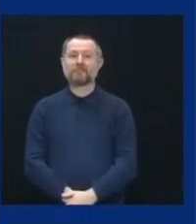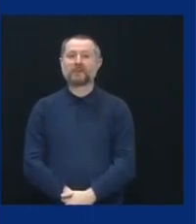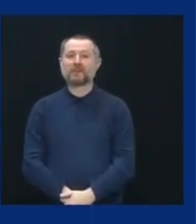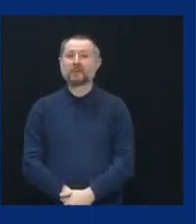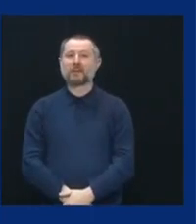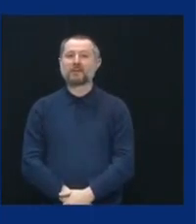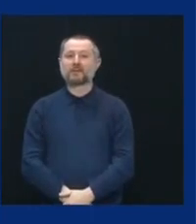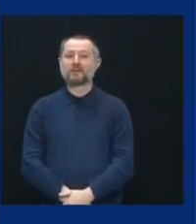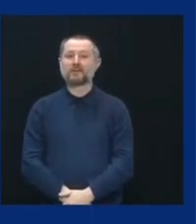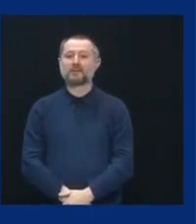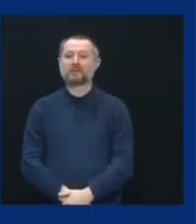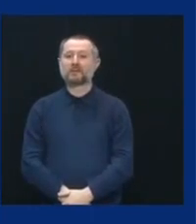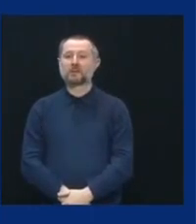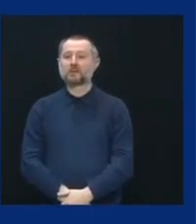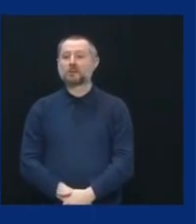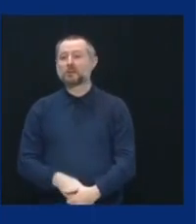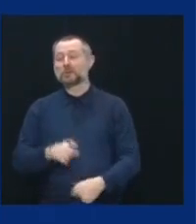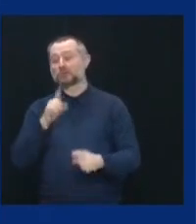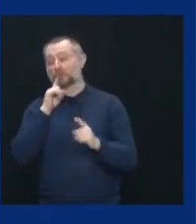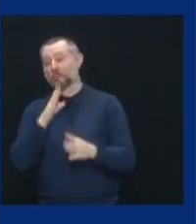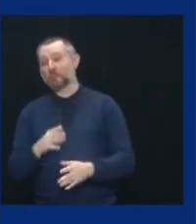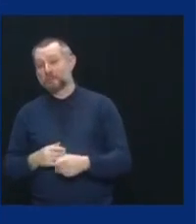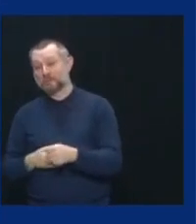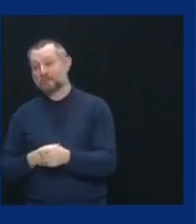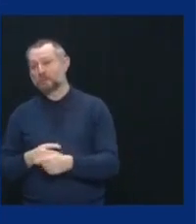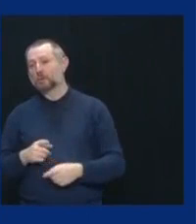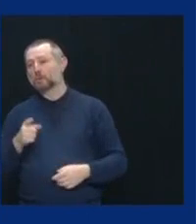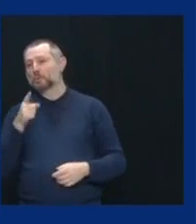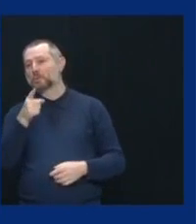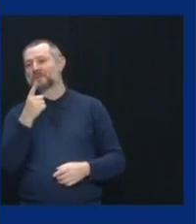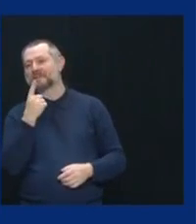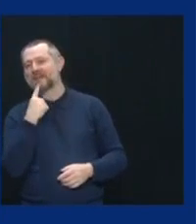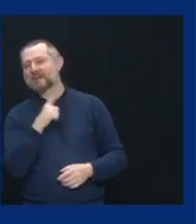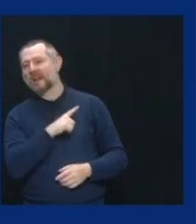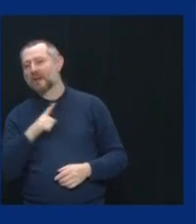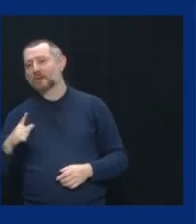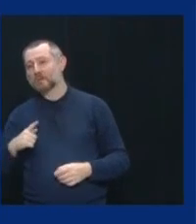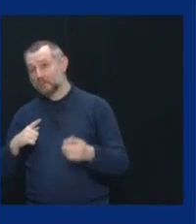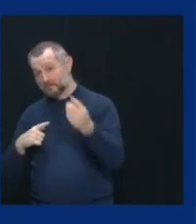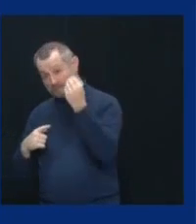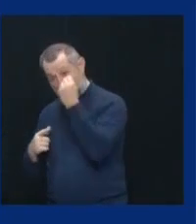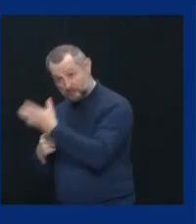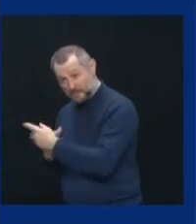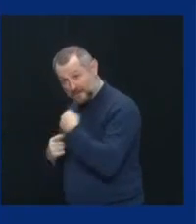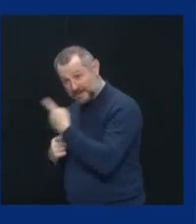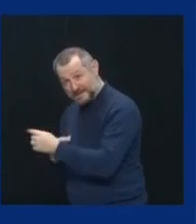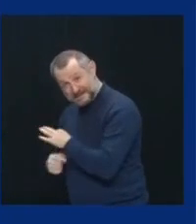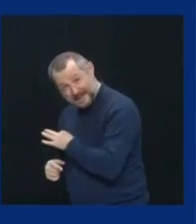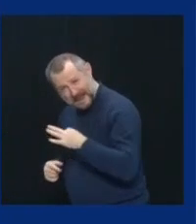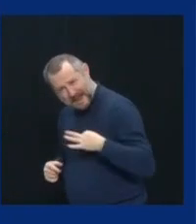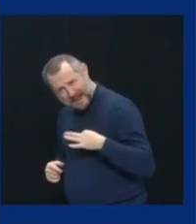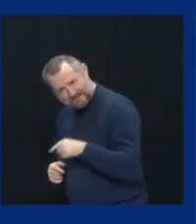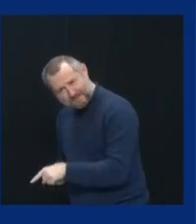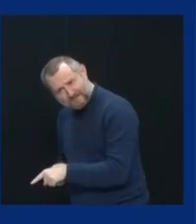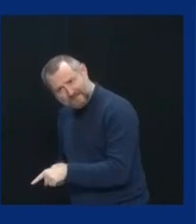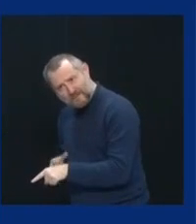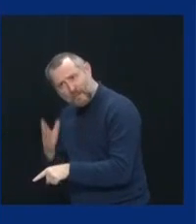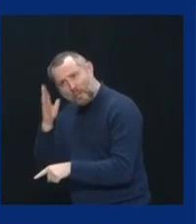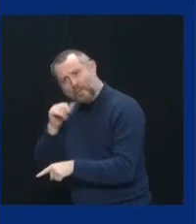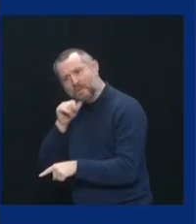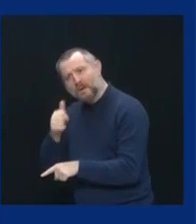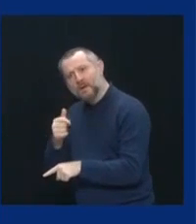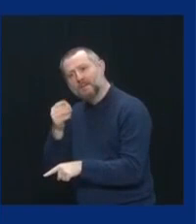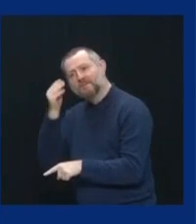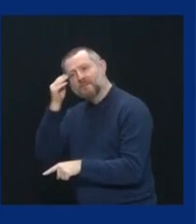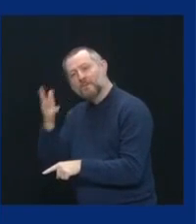We had a conversation. You said earlier, though, that it was. Go ahead. You said legislators were told. Now you're saying staff was told. And why didn't you provide that information